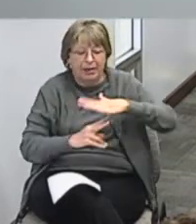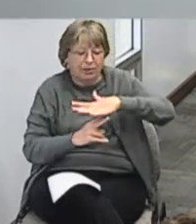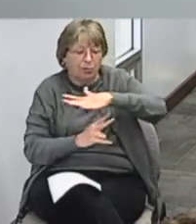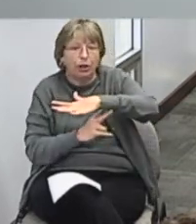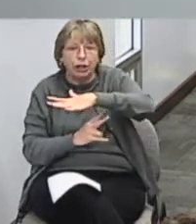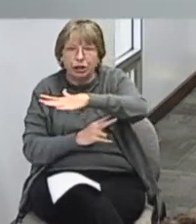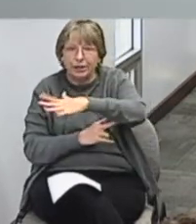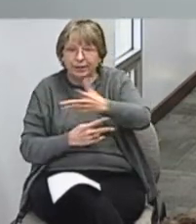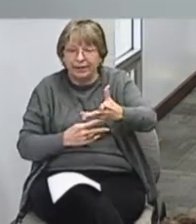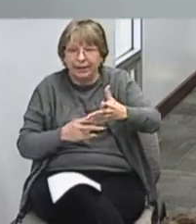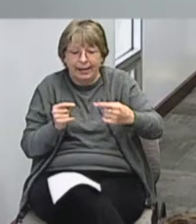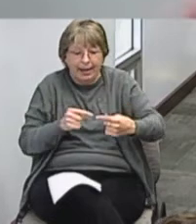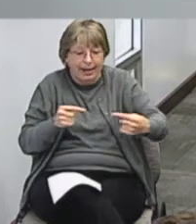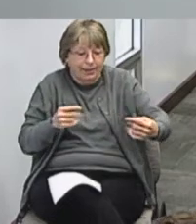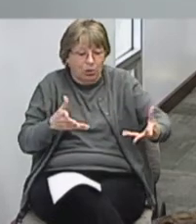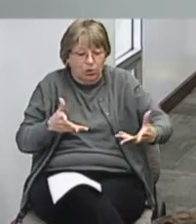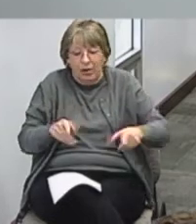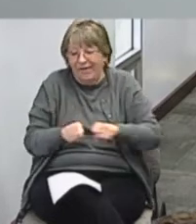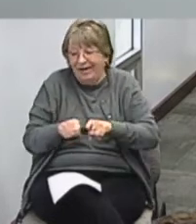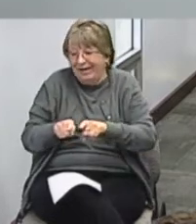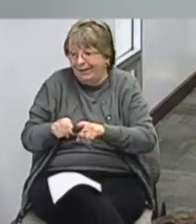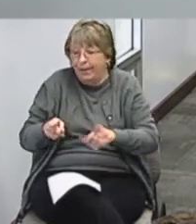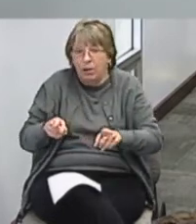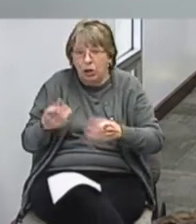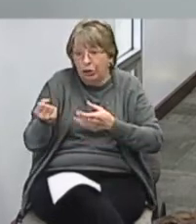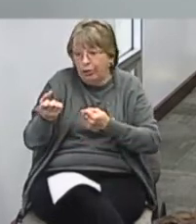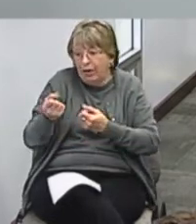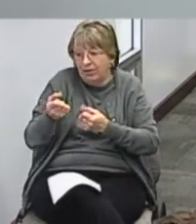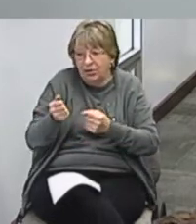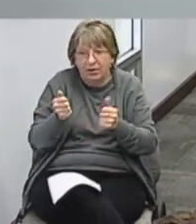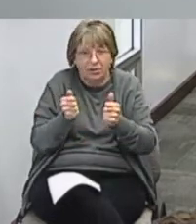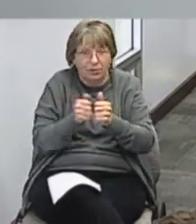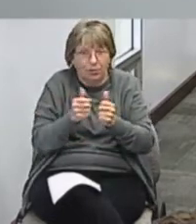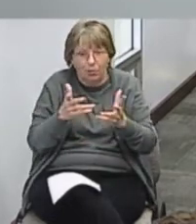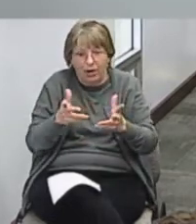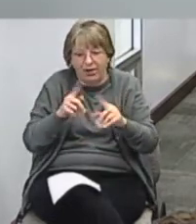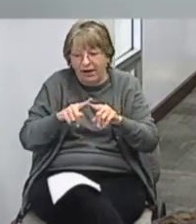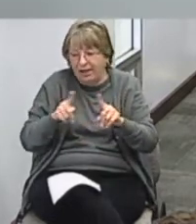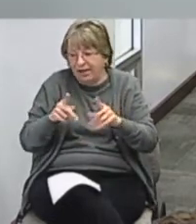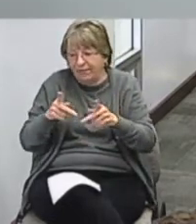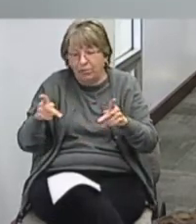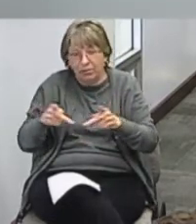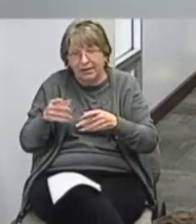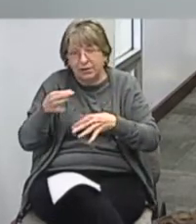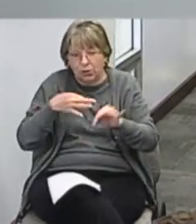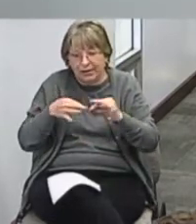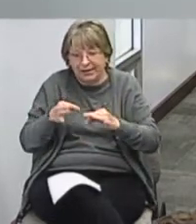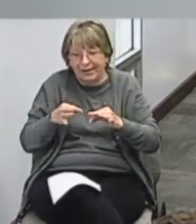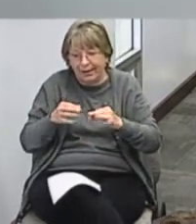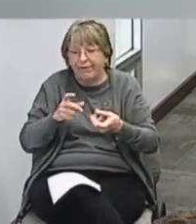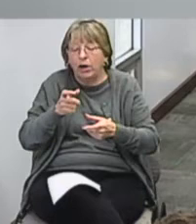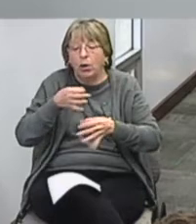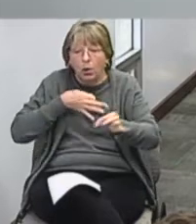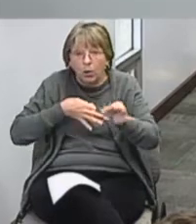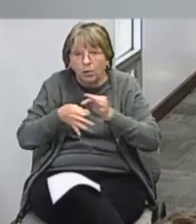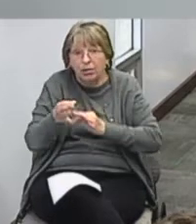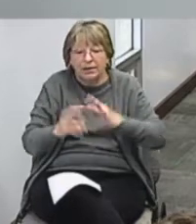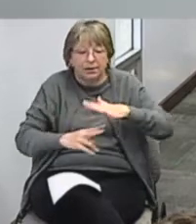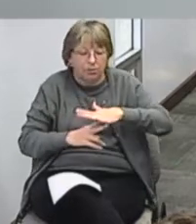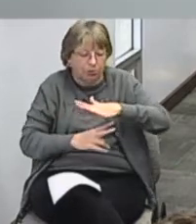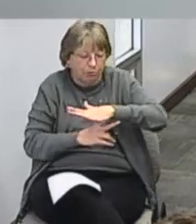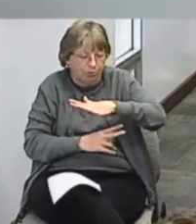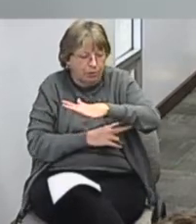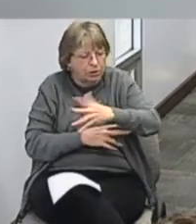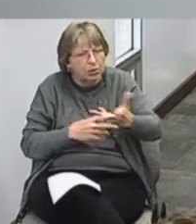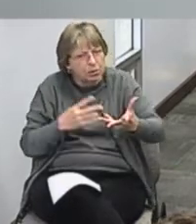opposed, and we got a similar conversation going on with, with Woody Seed, as opposed to just going back and replacing bridges. There was some pretty creative